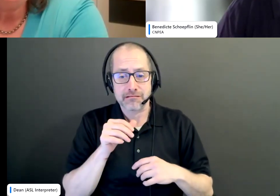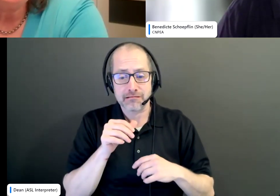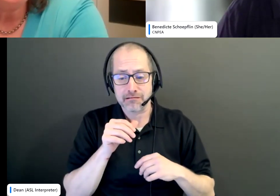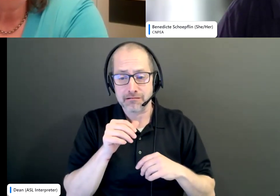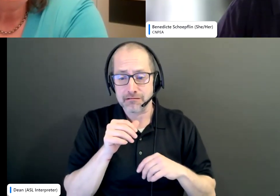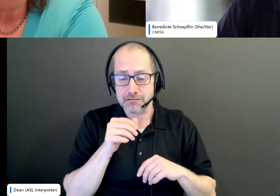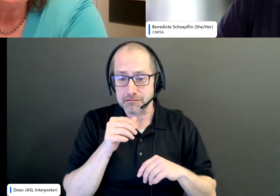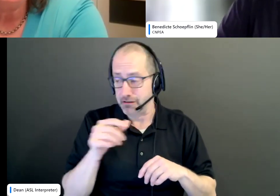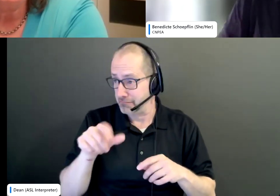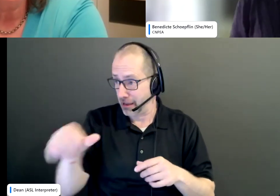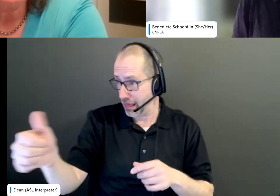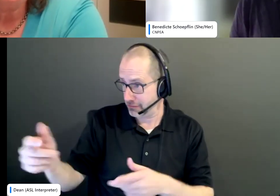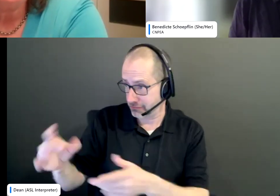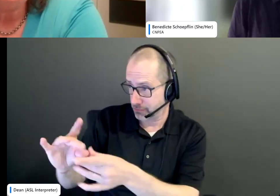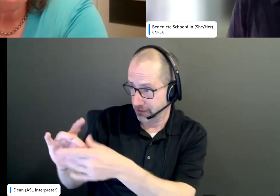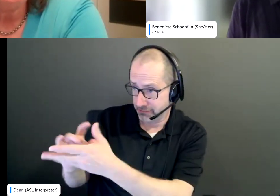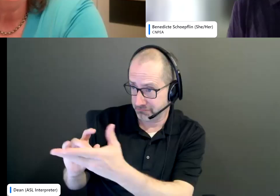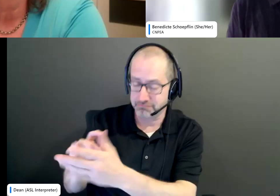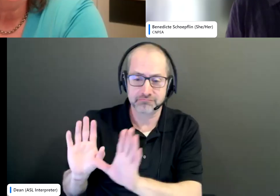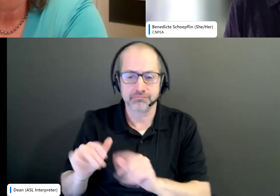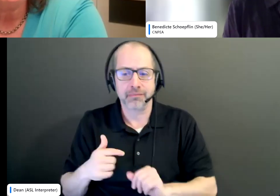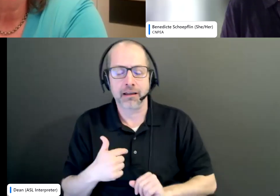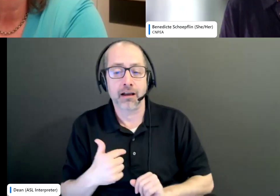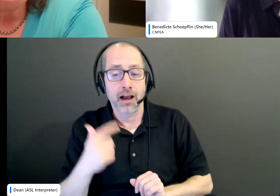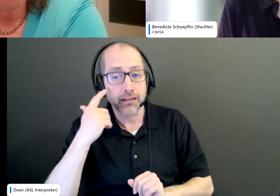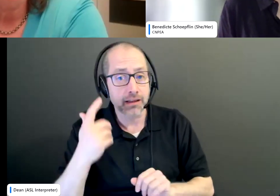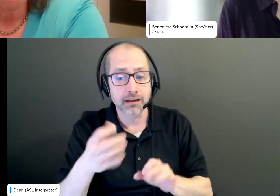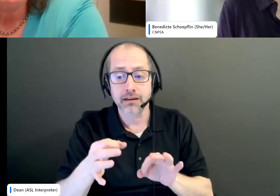do think that engaging people in conversation